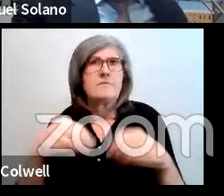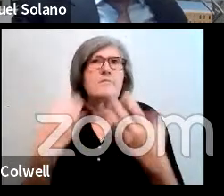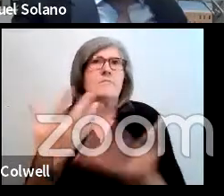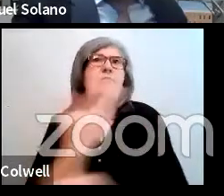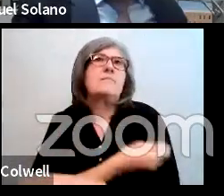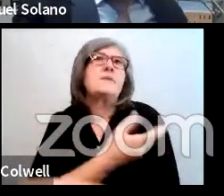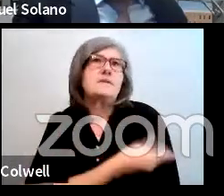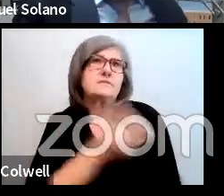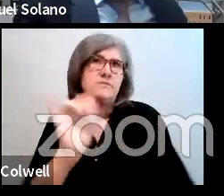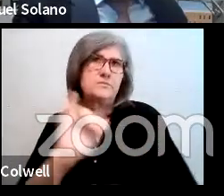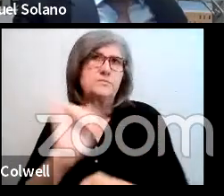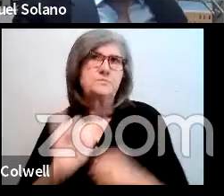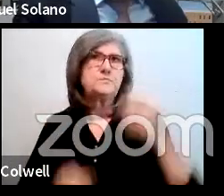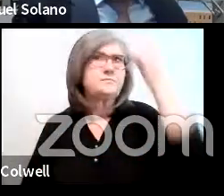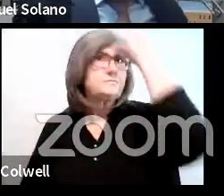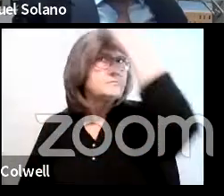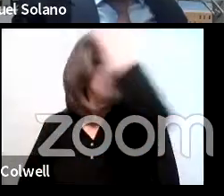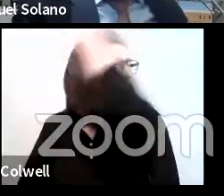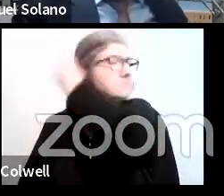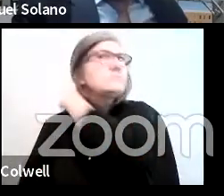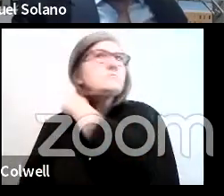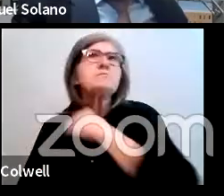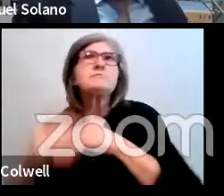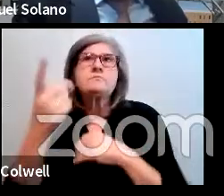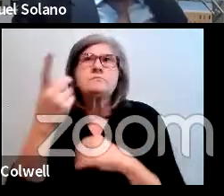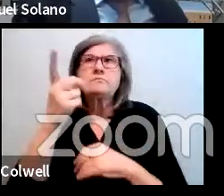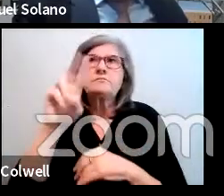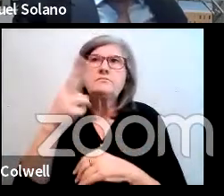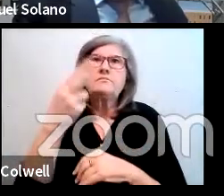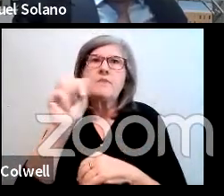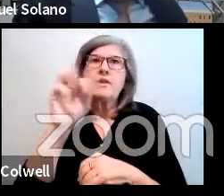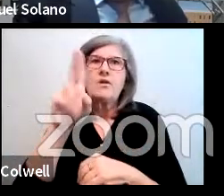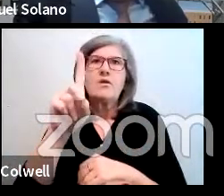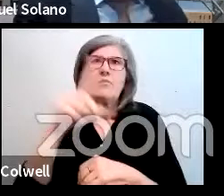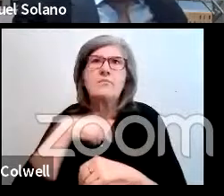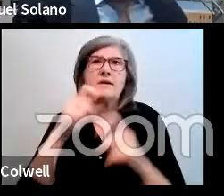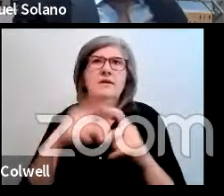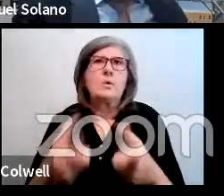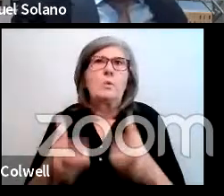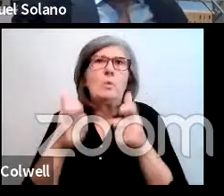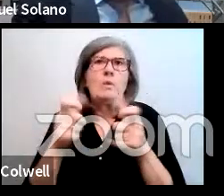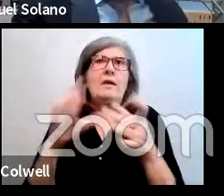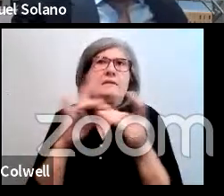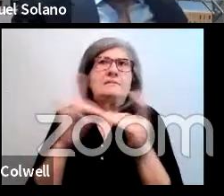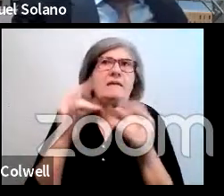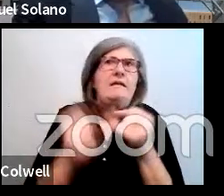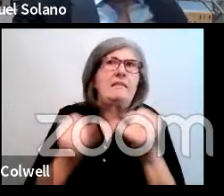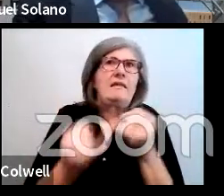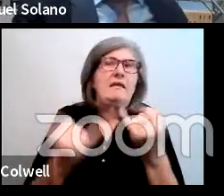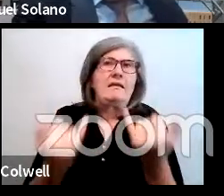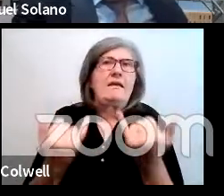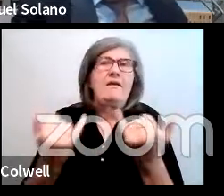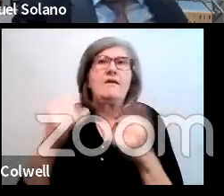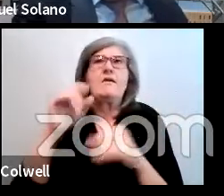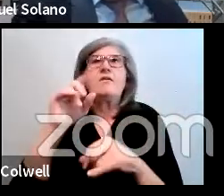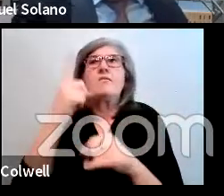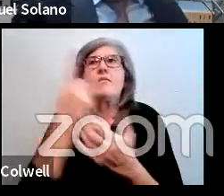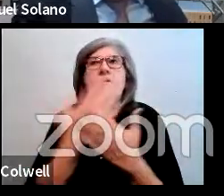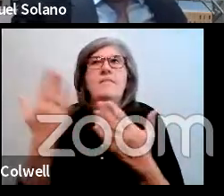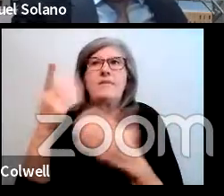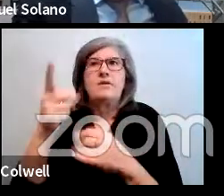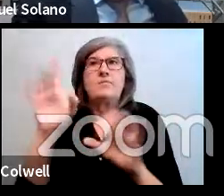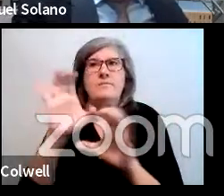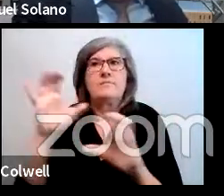well. And Dr. Hubbard, I feel like I need to get this in. One of the things that you have